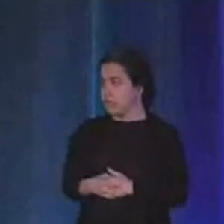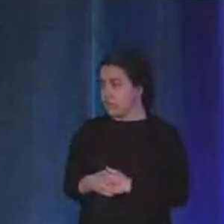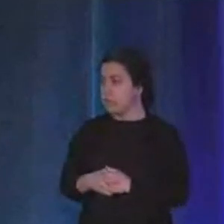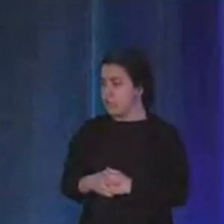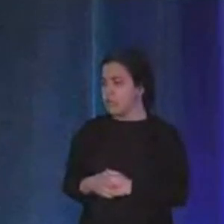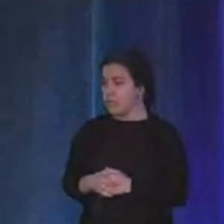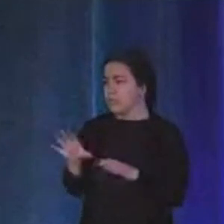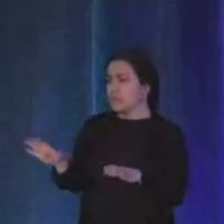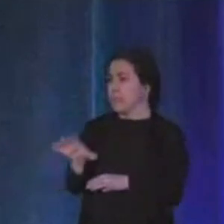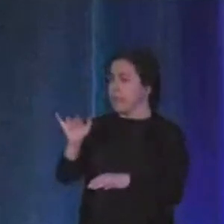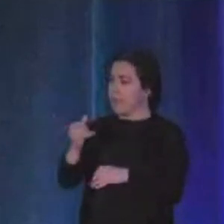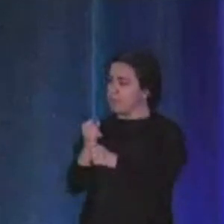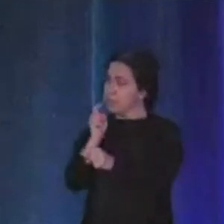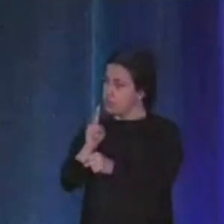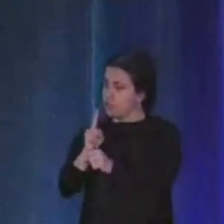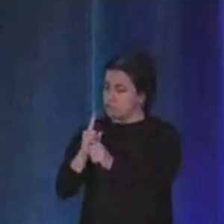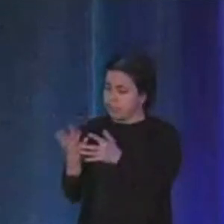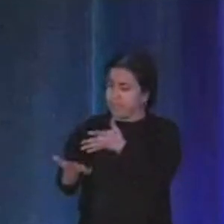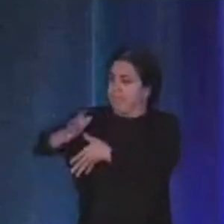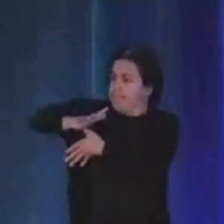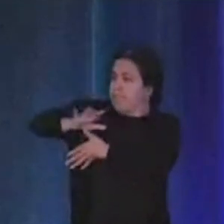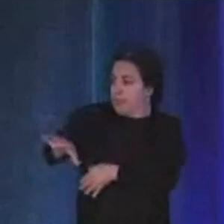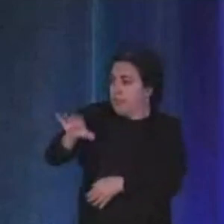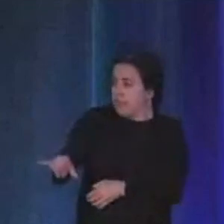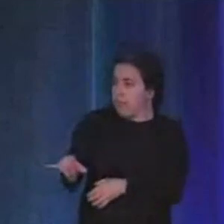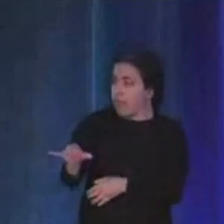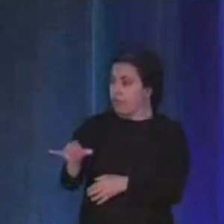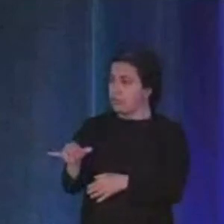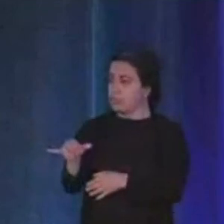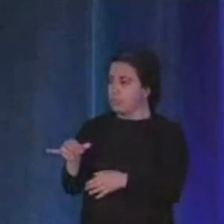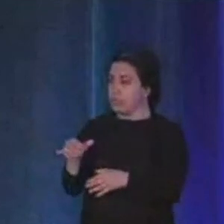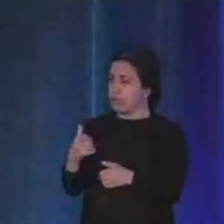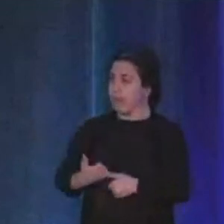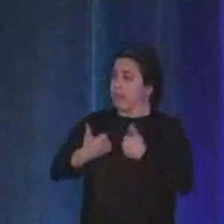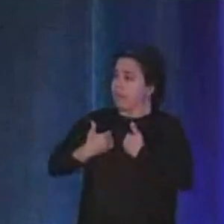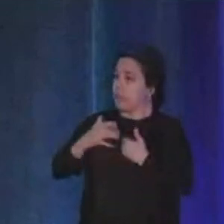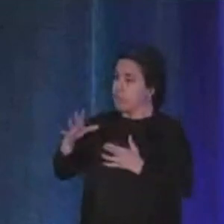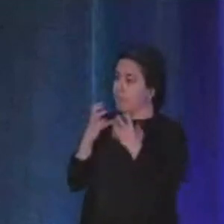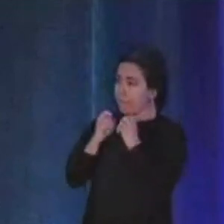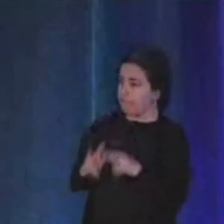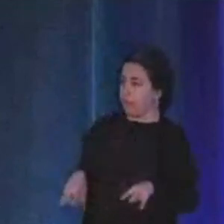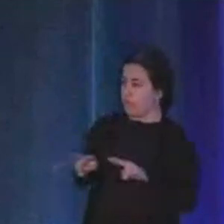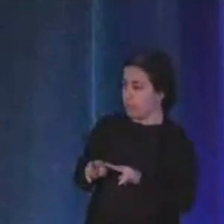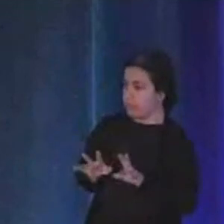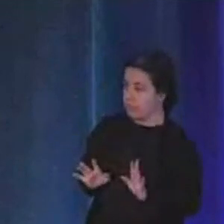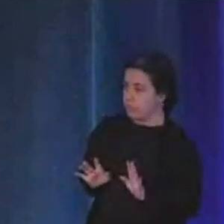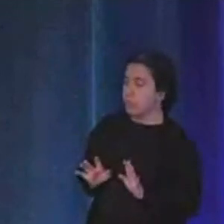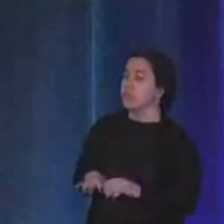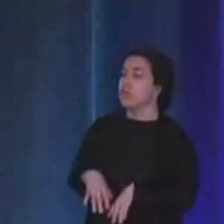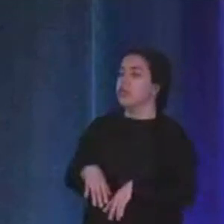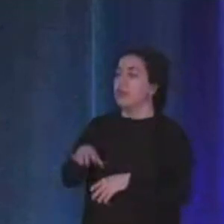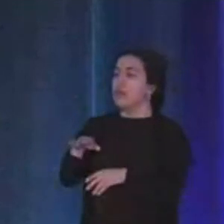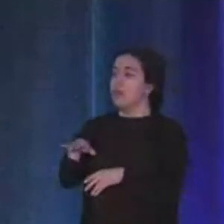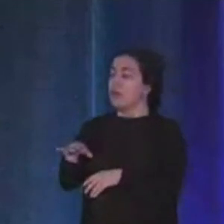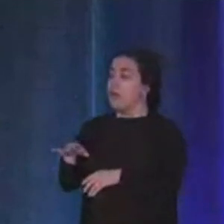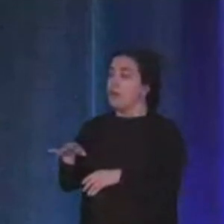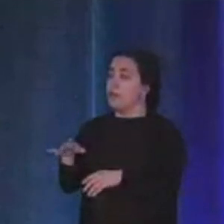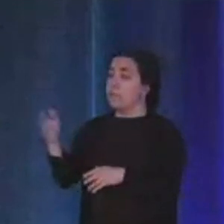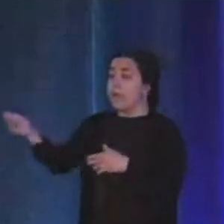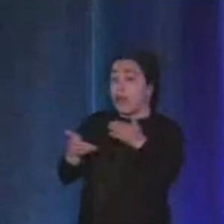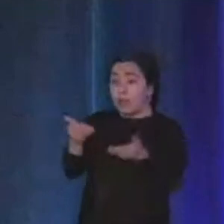those things and living your values, so to speak. Onboarding and documentation are really